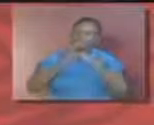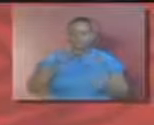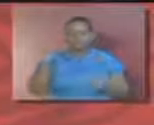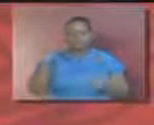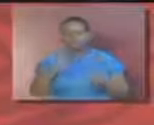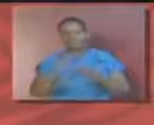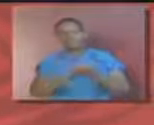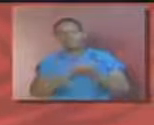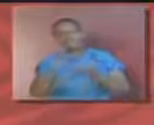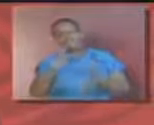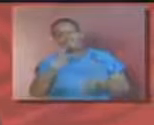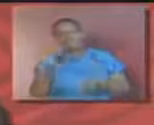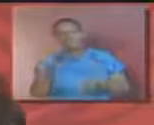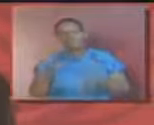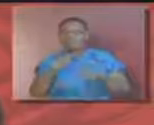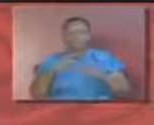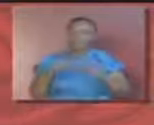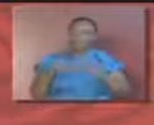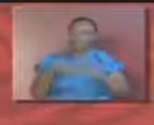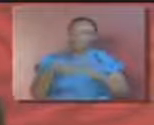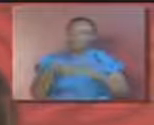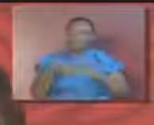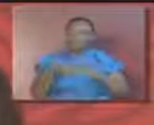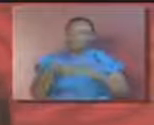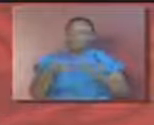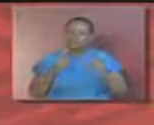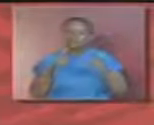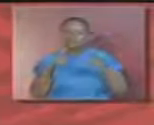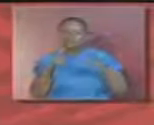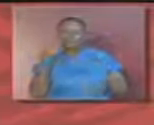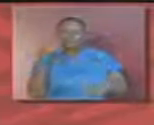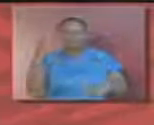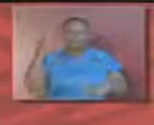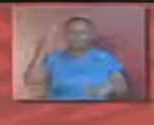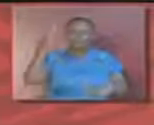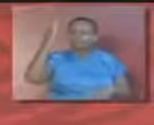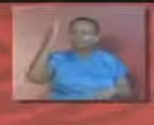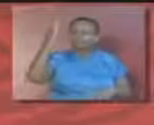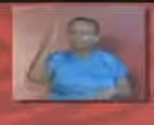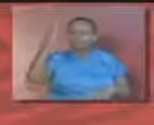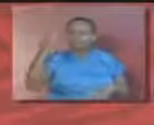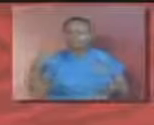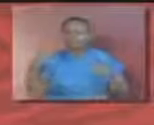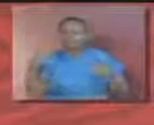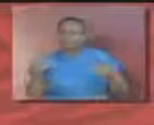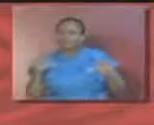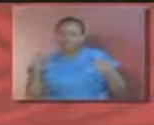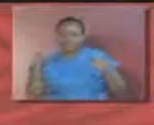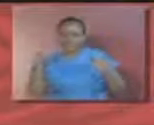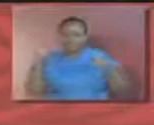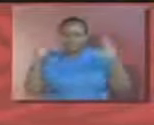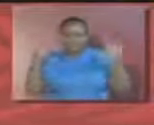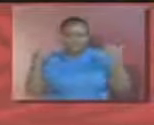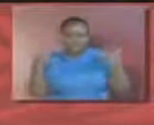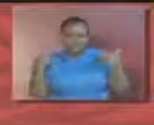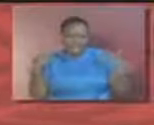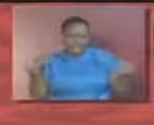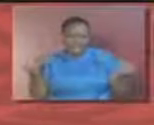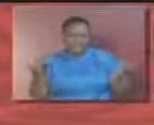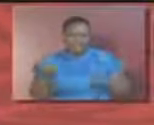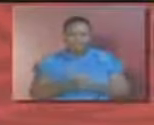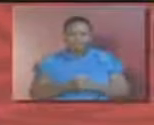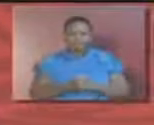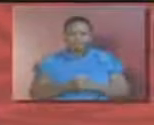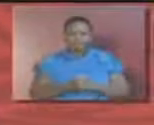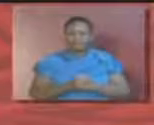and predictions and forecasting, which we, of course, do at the Ministry of Health. So as of yesterday, we had